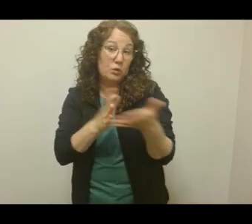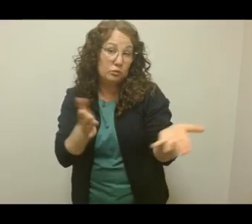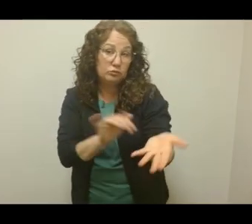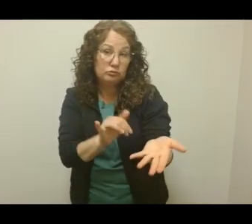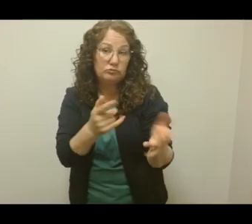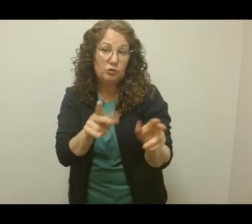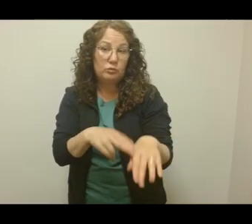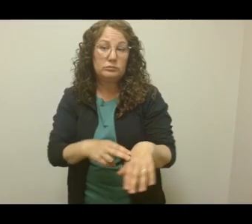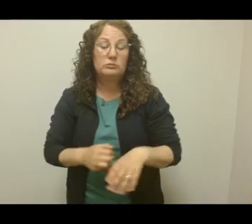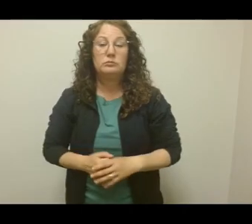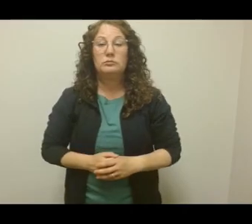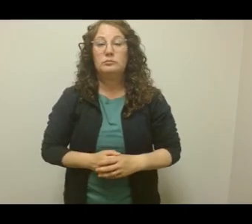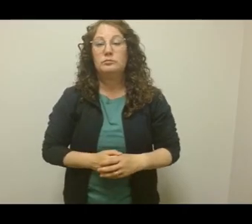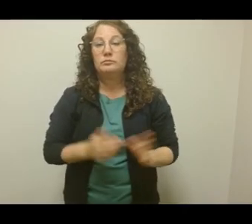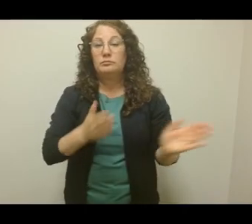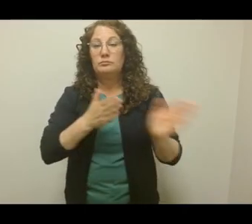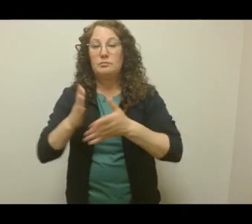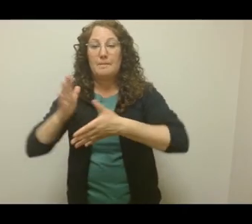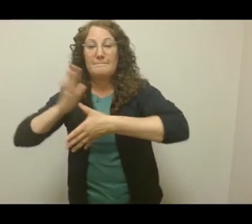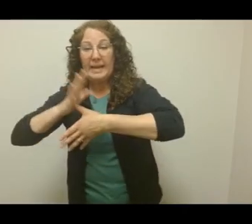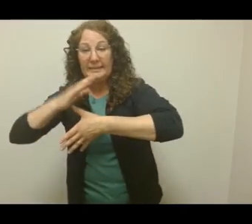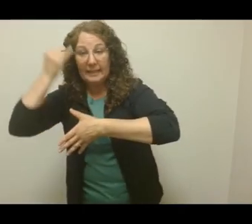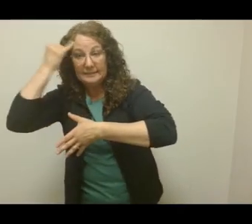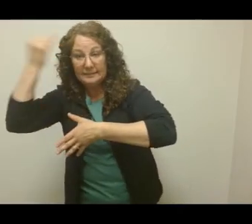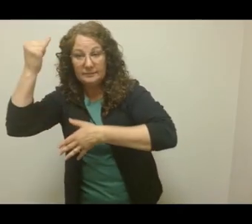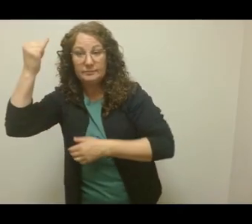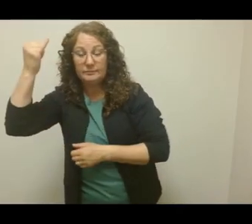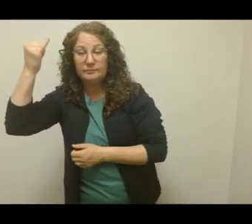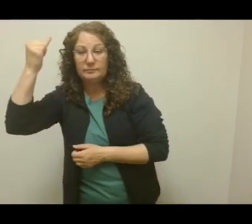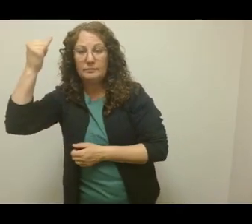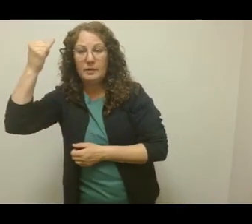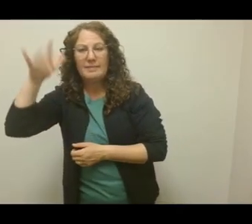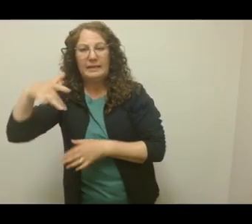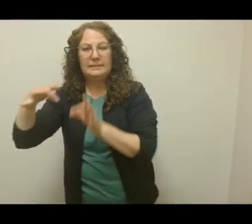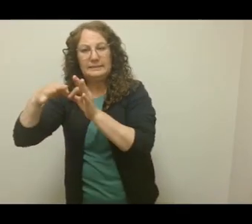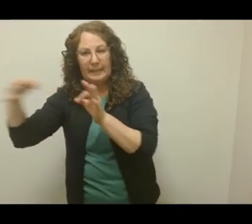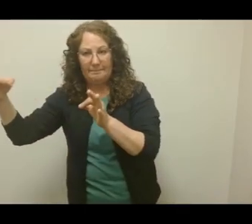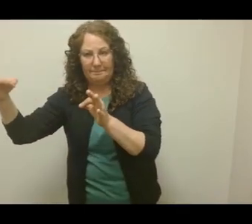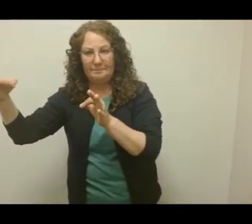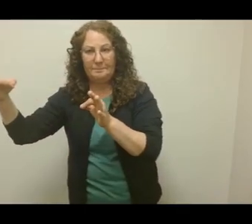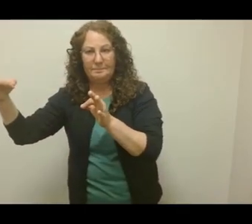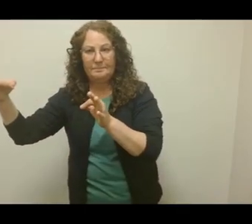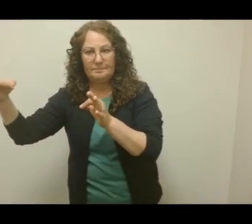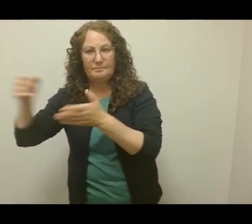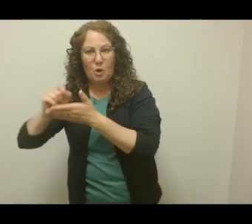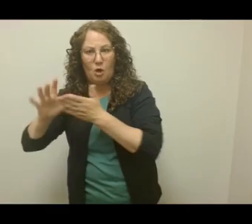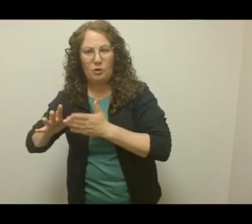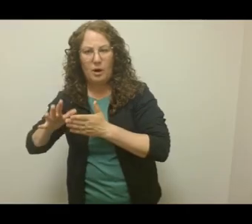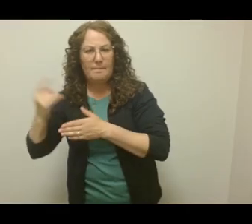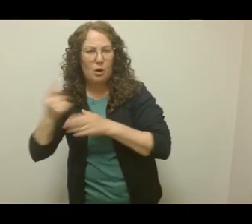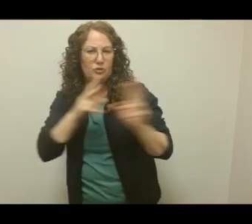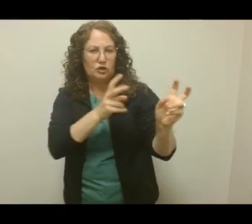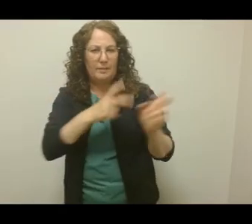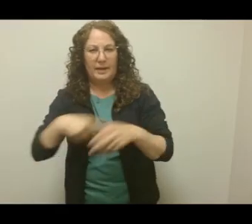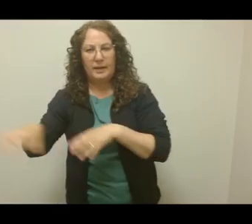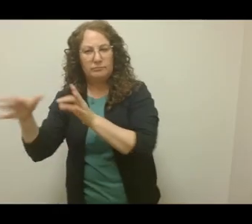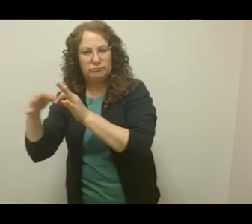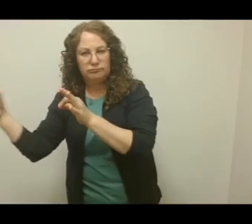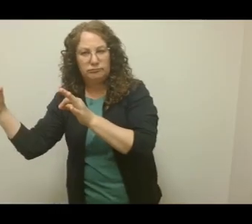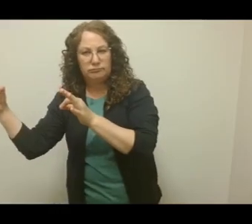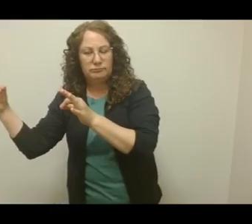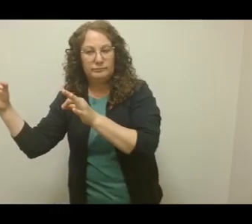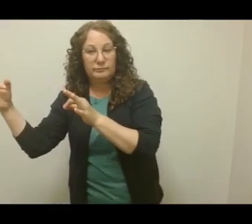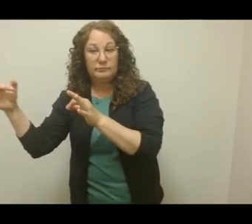course. The main idea, on the other hand, is a statement the author makes about the topic and what the text is